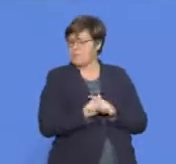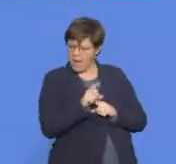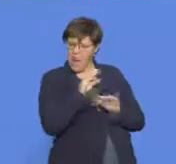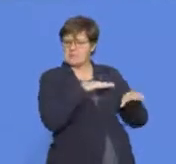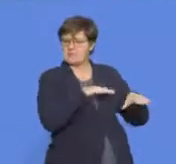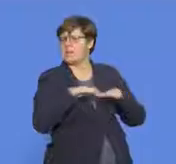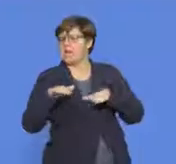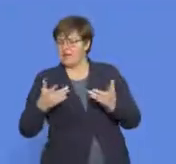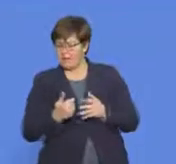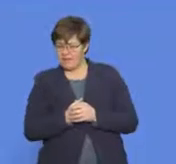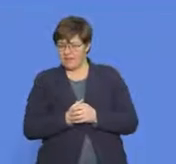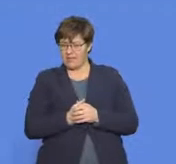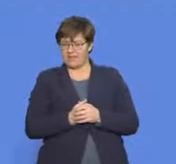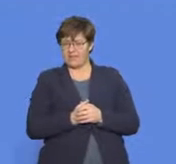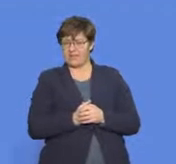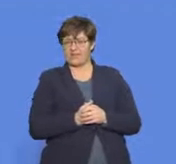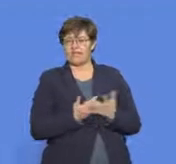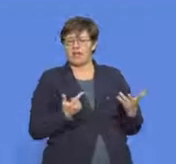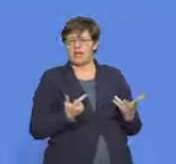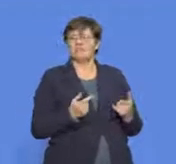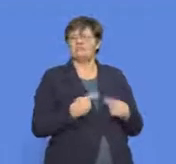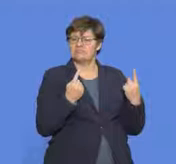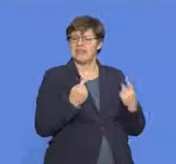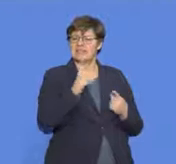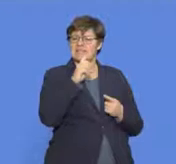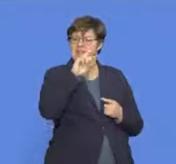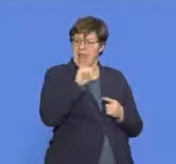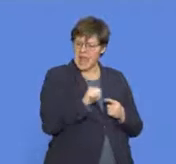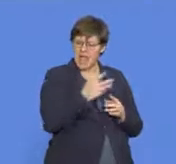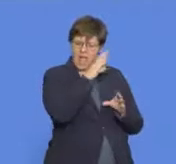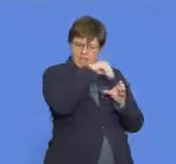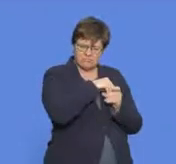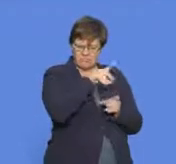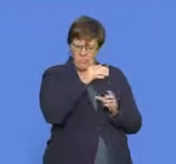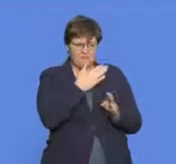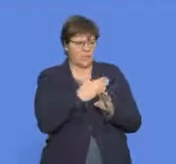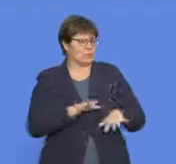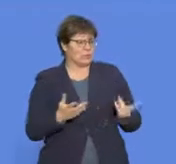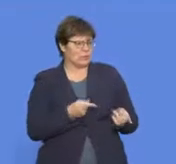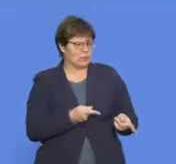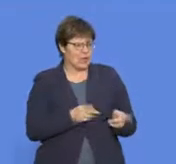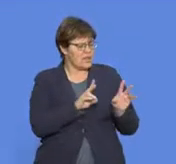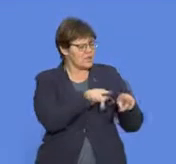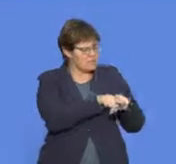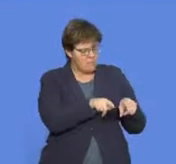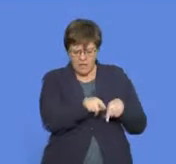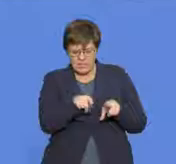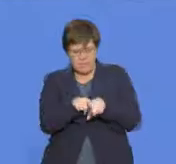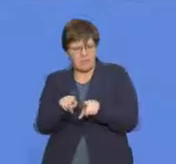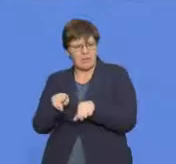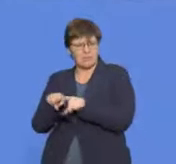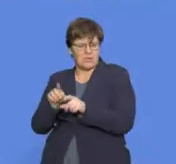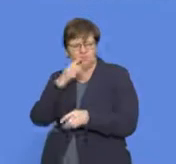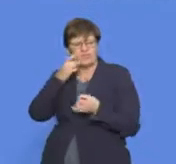are found, that would be similar. Similar portions of DNA with no function. So in other words, that